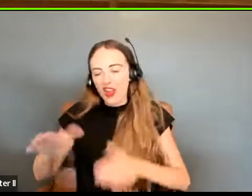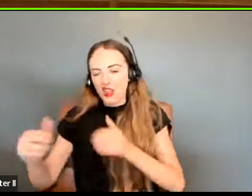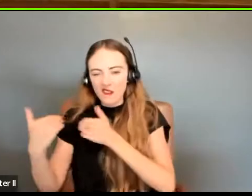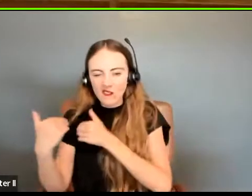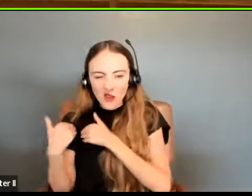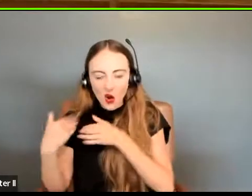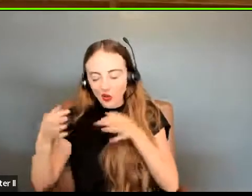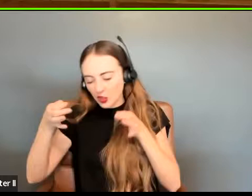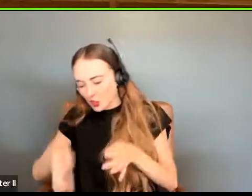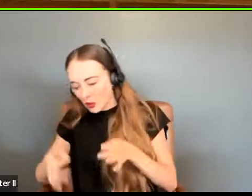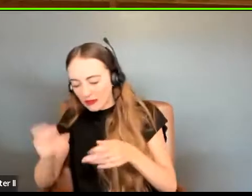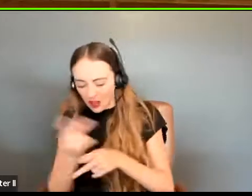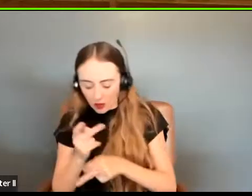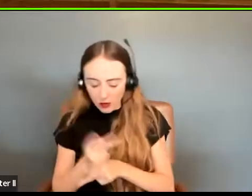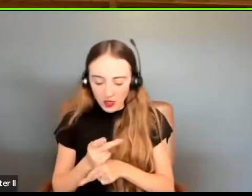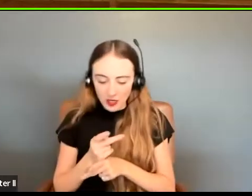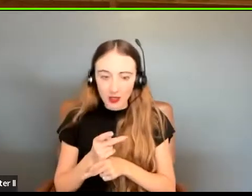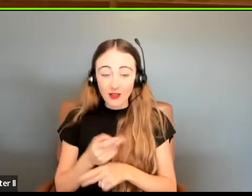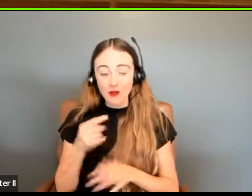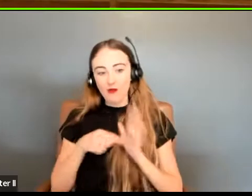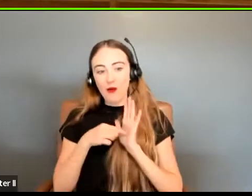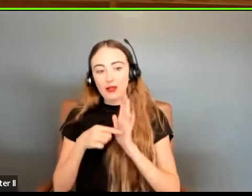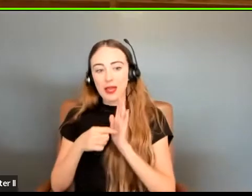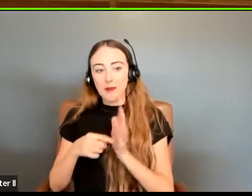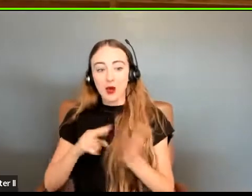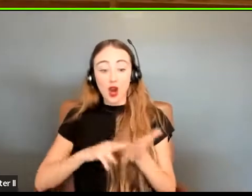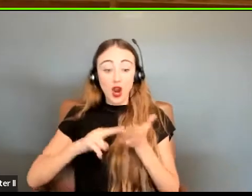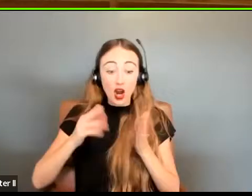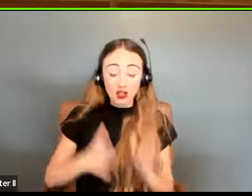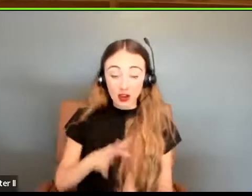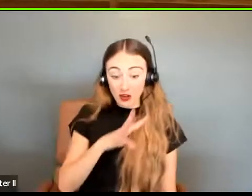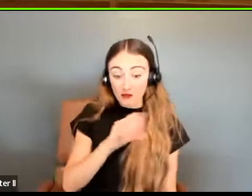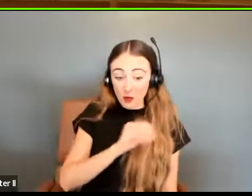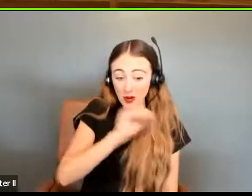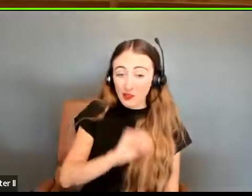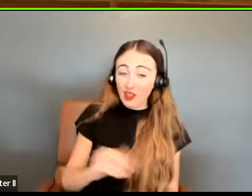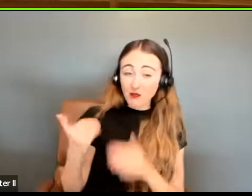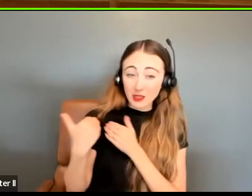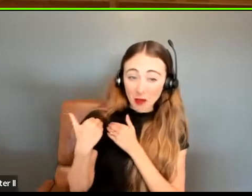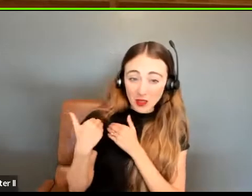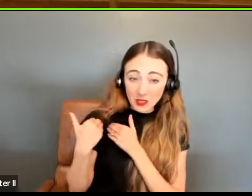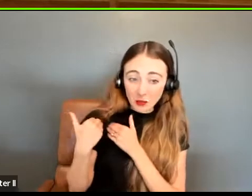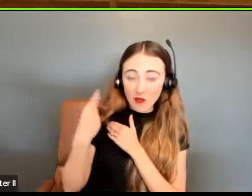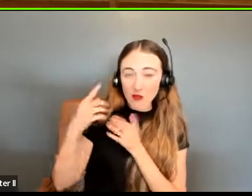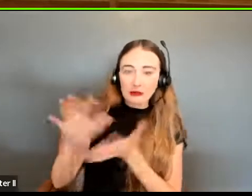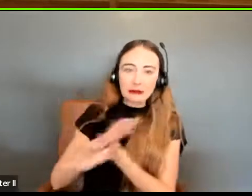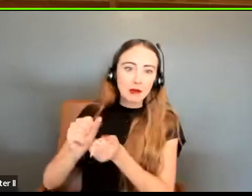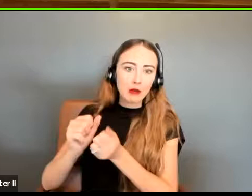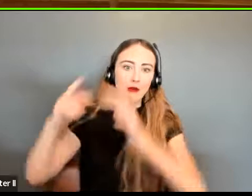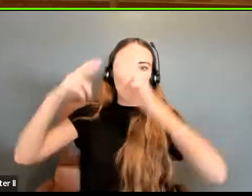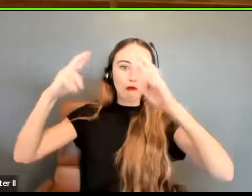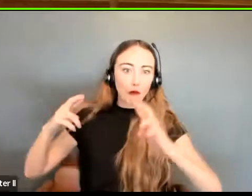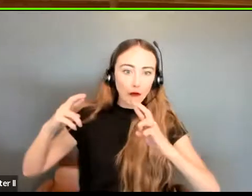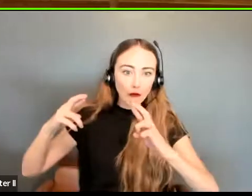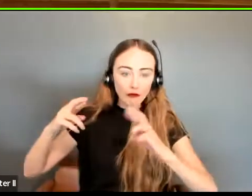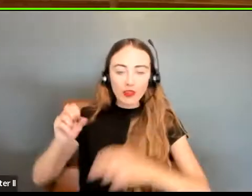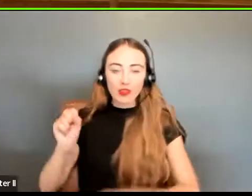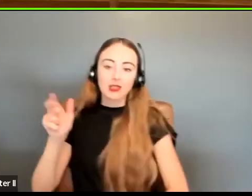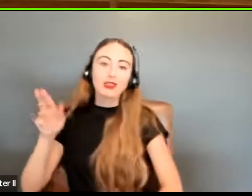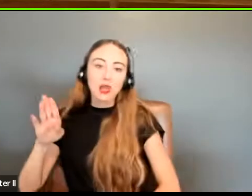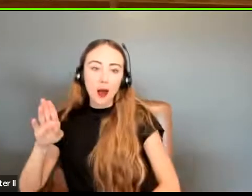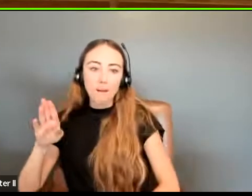and calculated. If, for instance, a contractor is 40% at fault for damage to a roof, the subcontractor would be responsible for